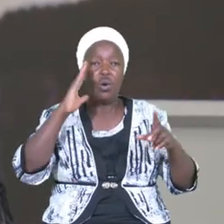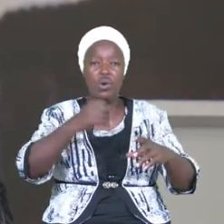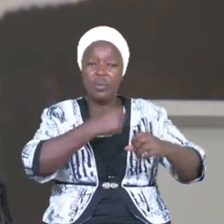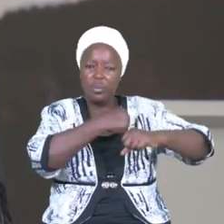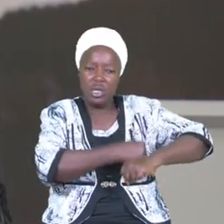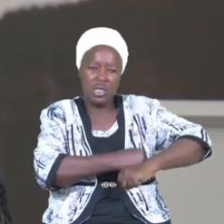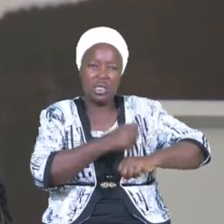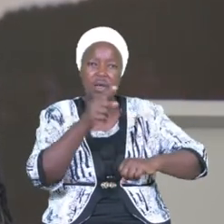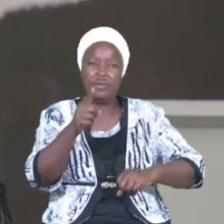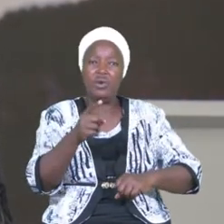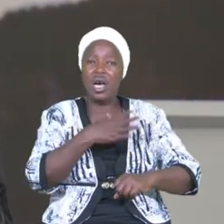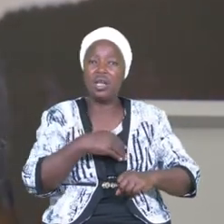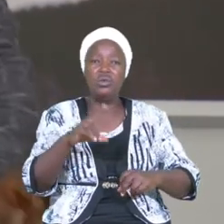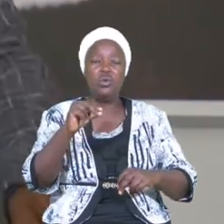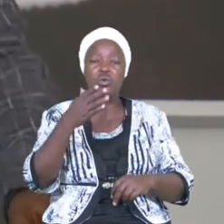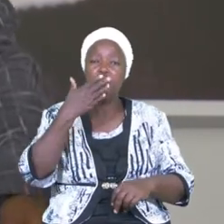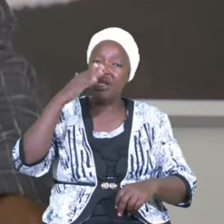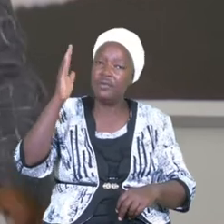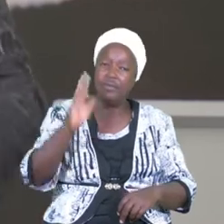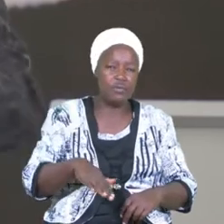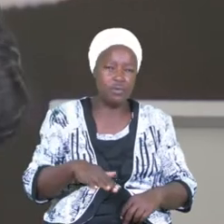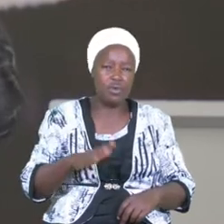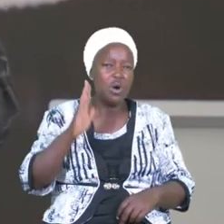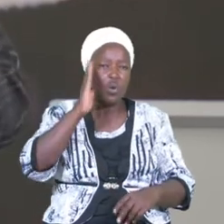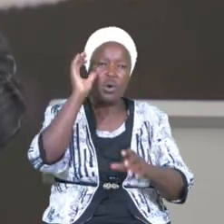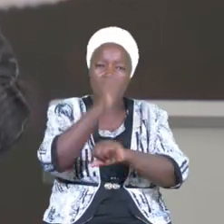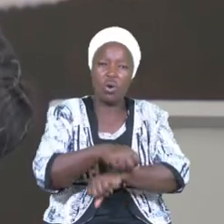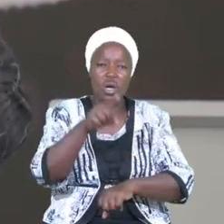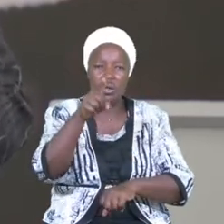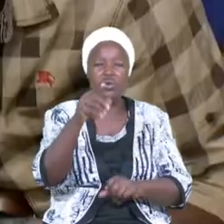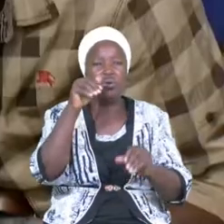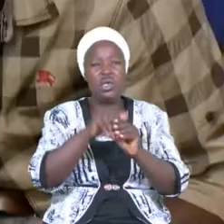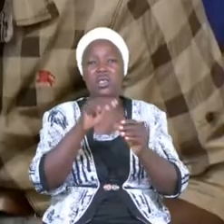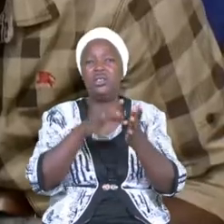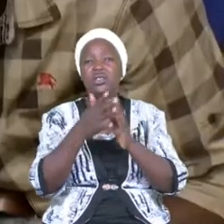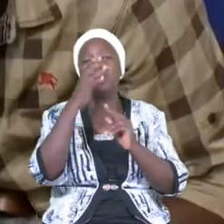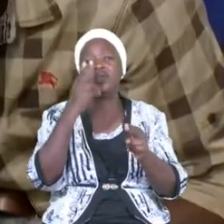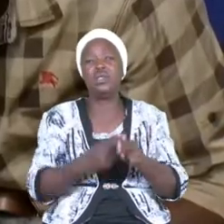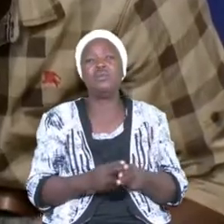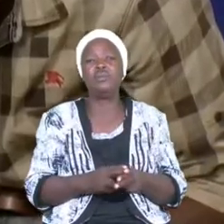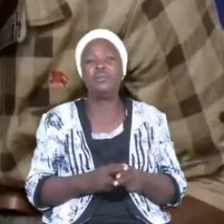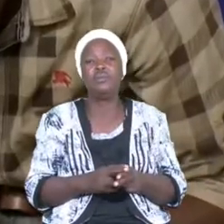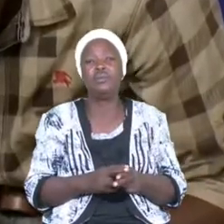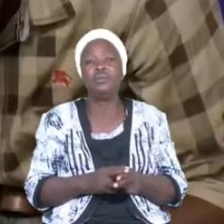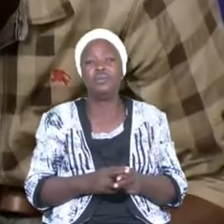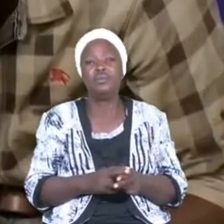and no evil will overcome you in Jesus' name.